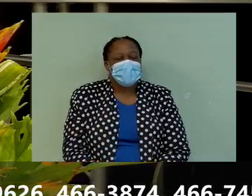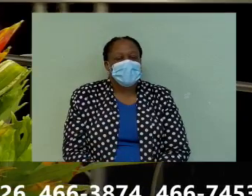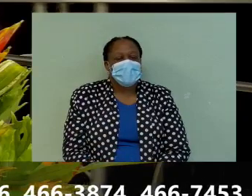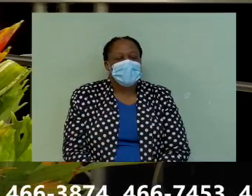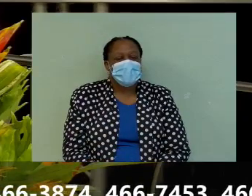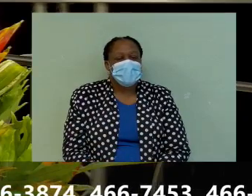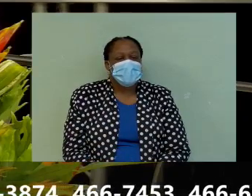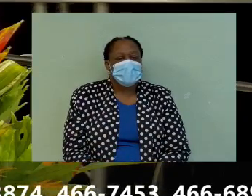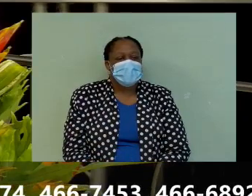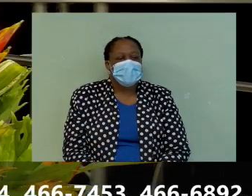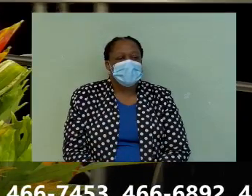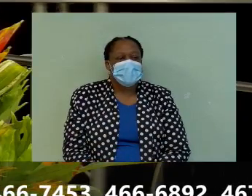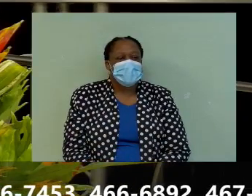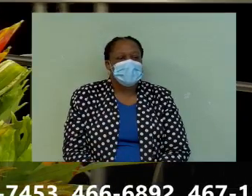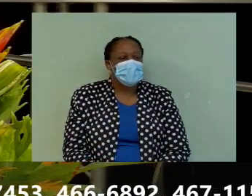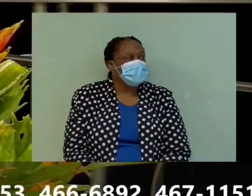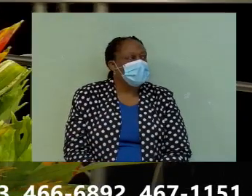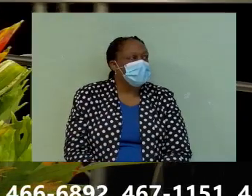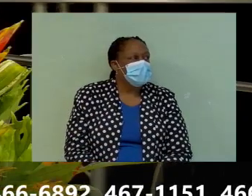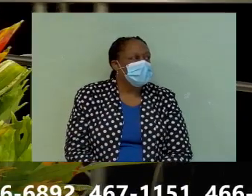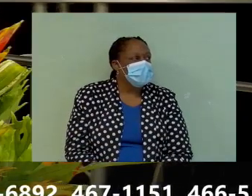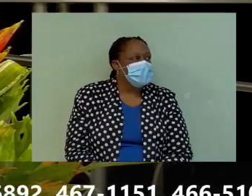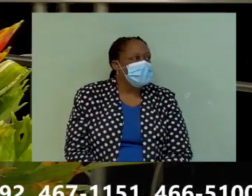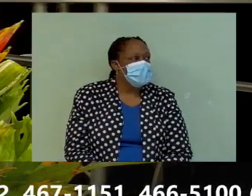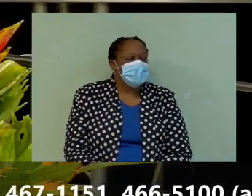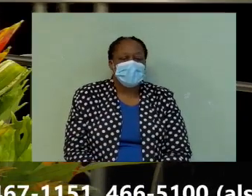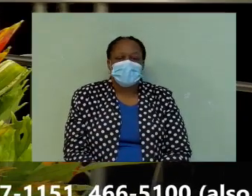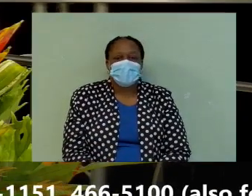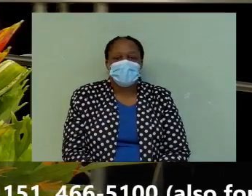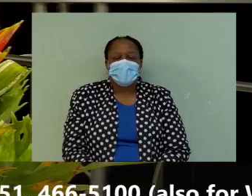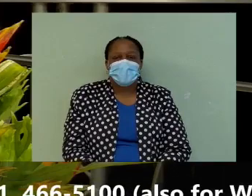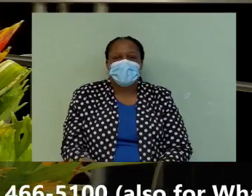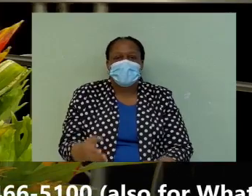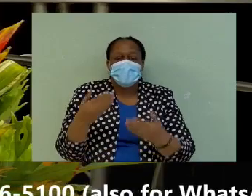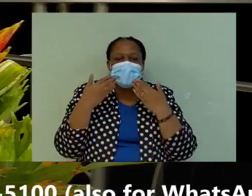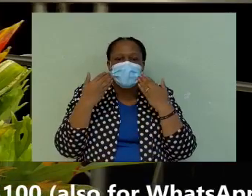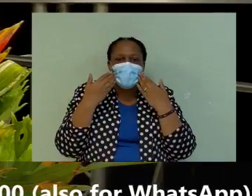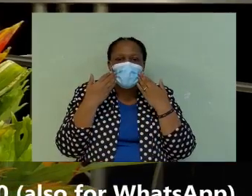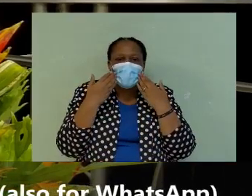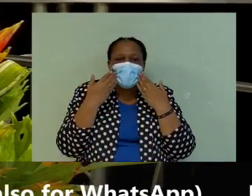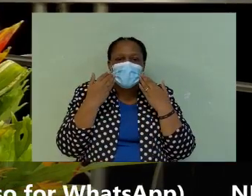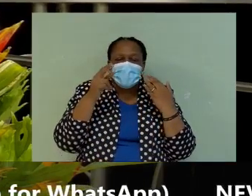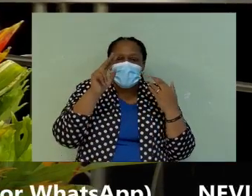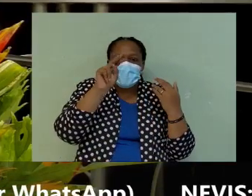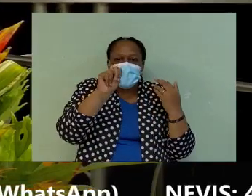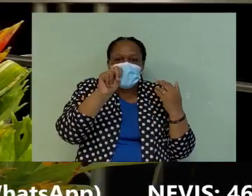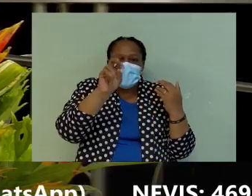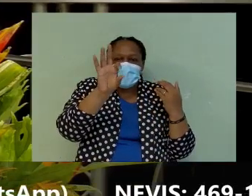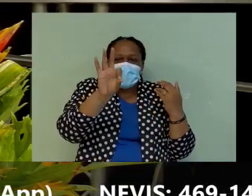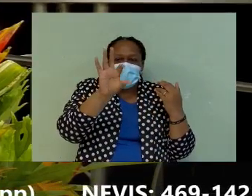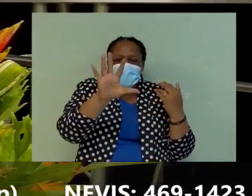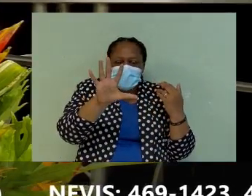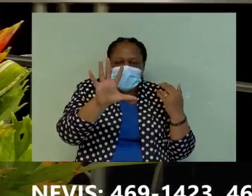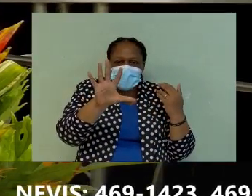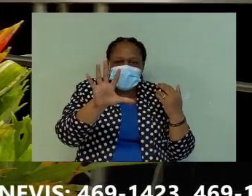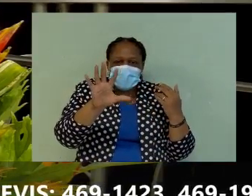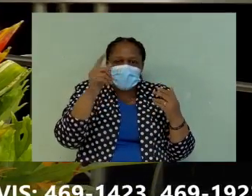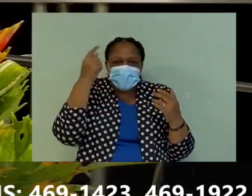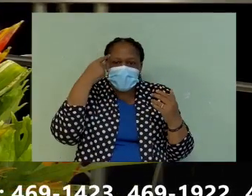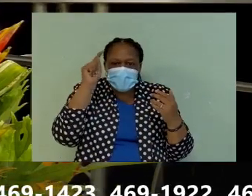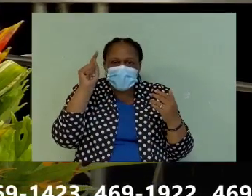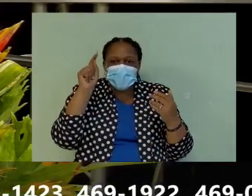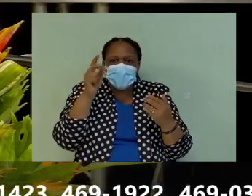N95 masks and those types of masks, those are for healthcare workers. But for you going out in the general public, you can start